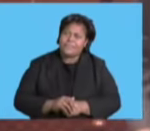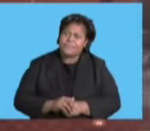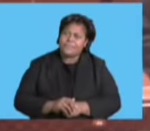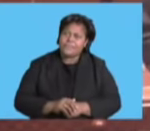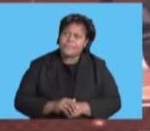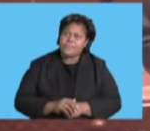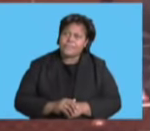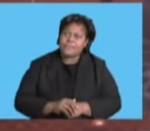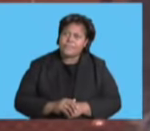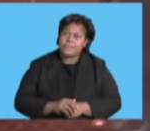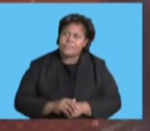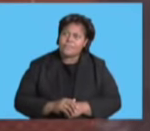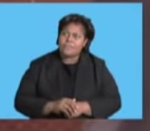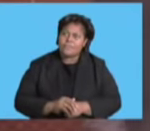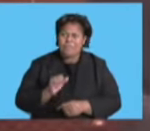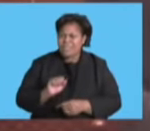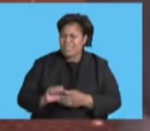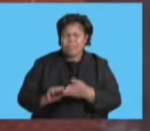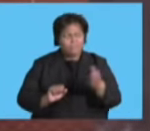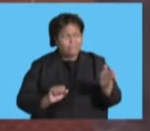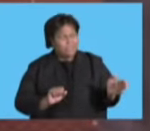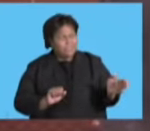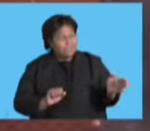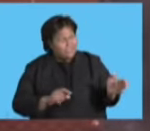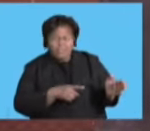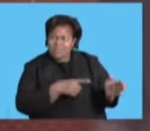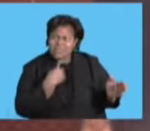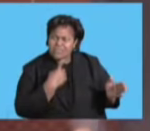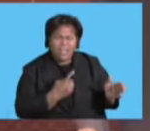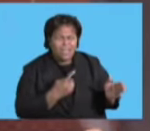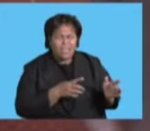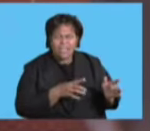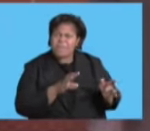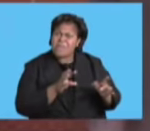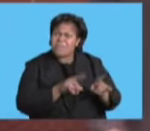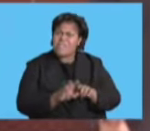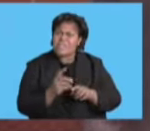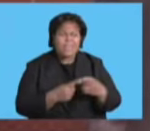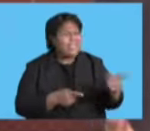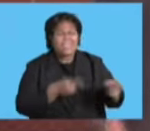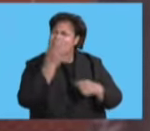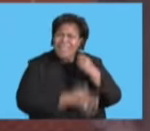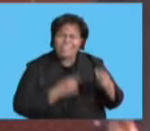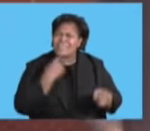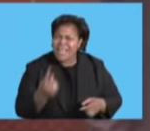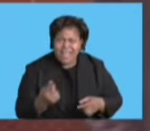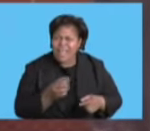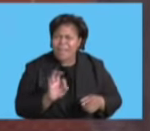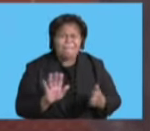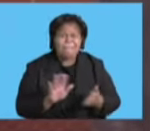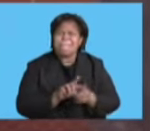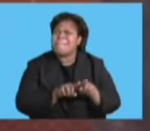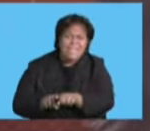But still, Honourable Tikoduadua has been found to have meant something he never said, contrary to all definitions in